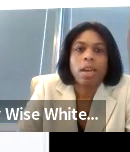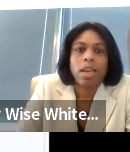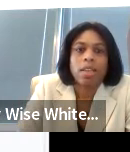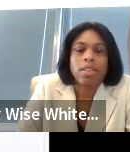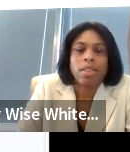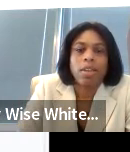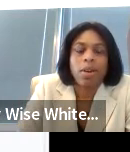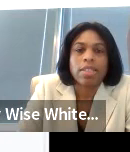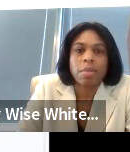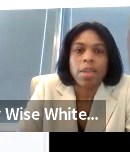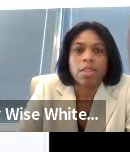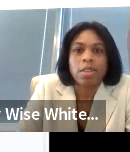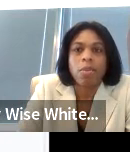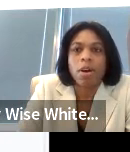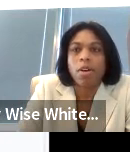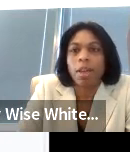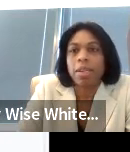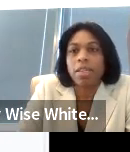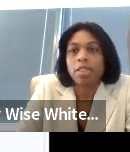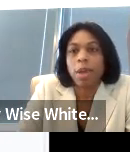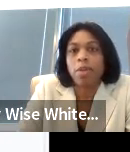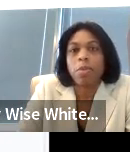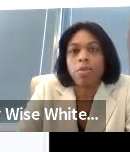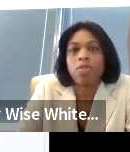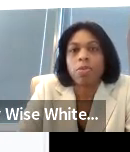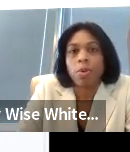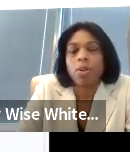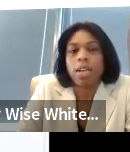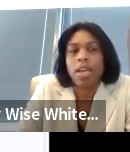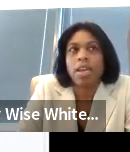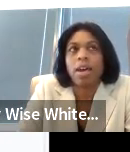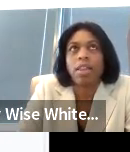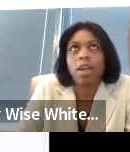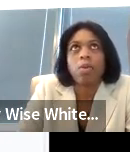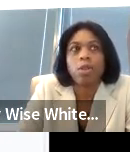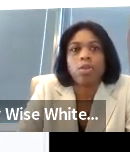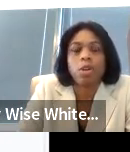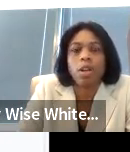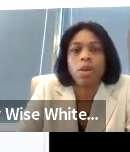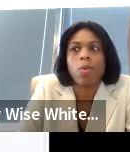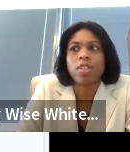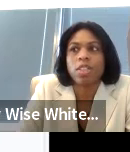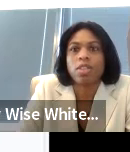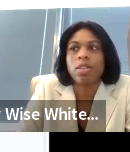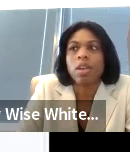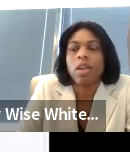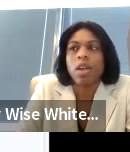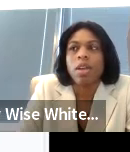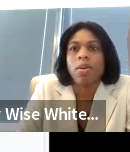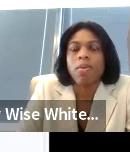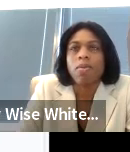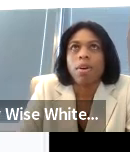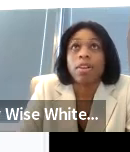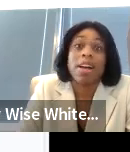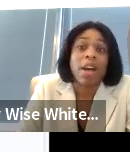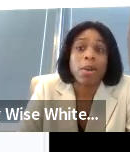using science, you know, as the basis of what our recommendations might be moving forward. And I like where you started, which is, you